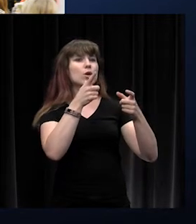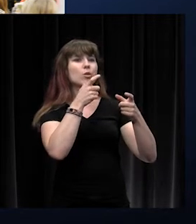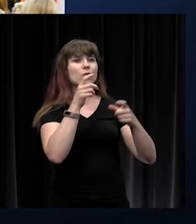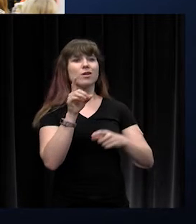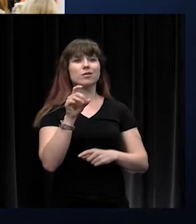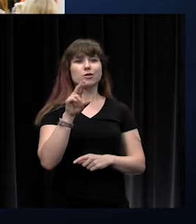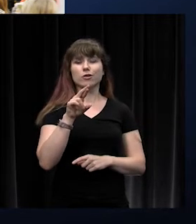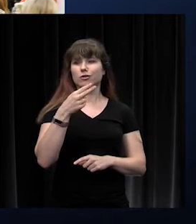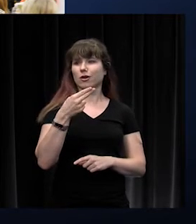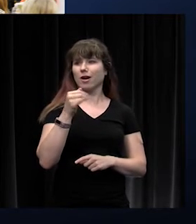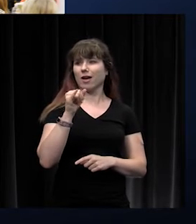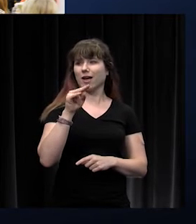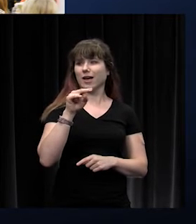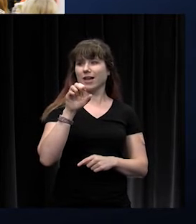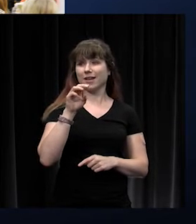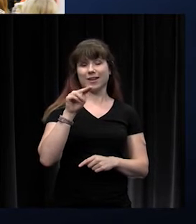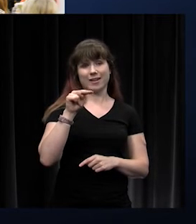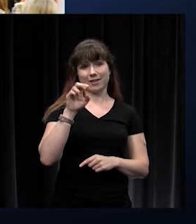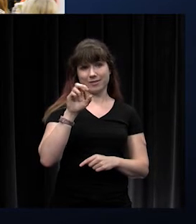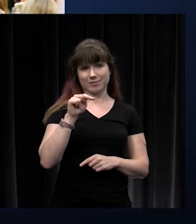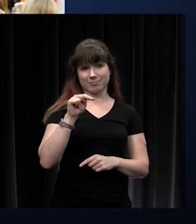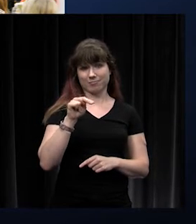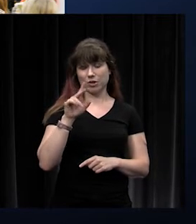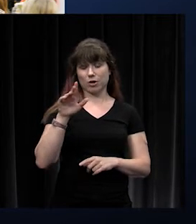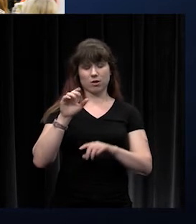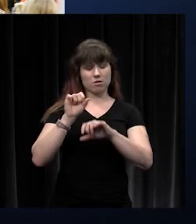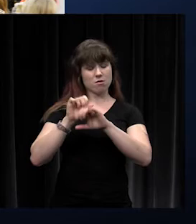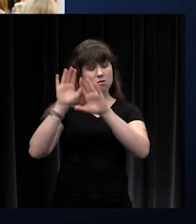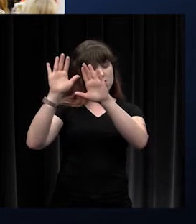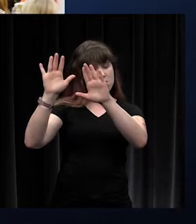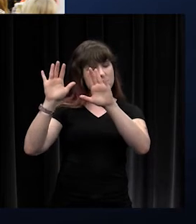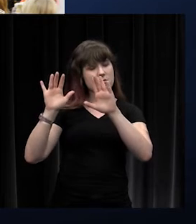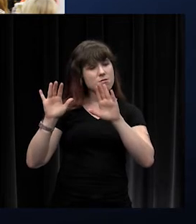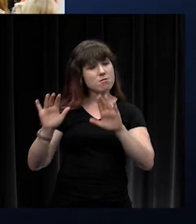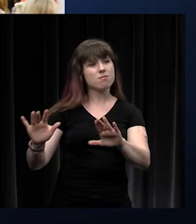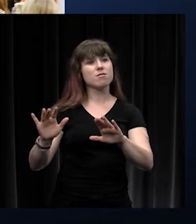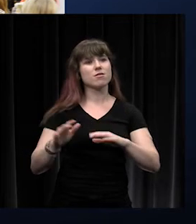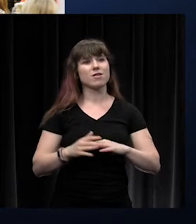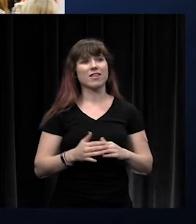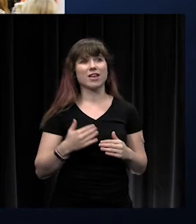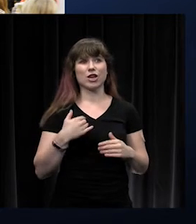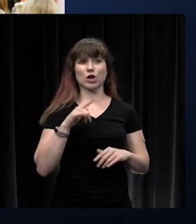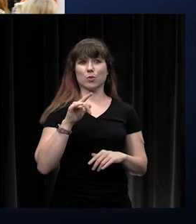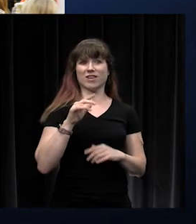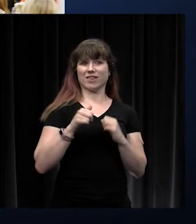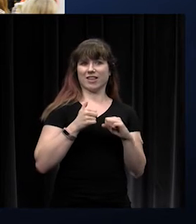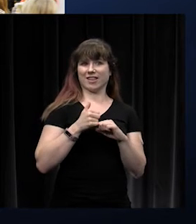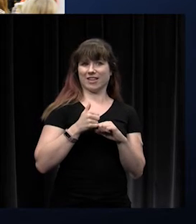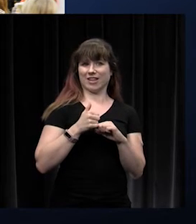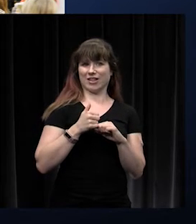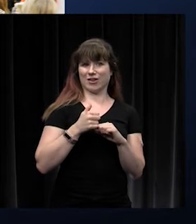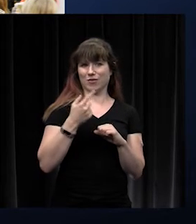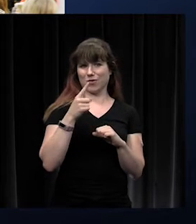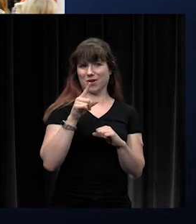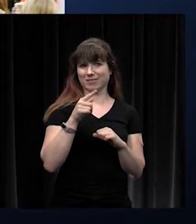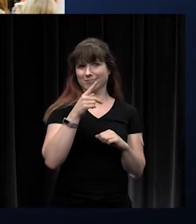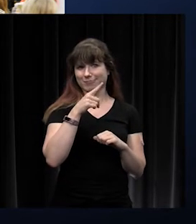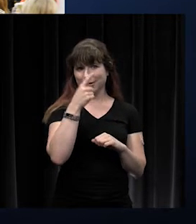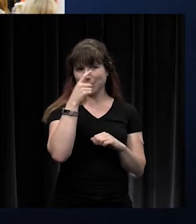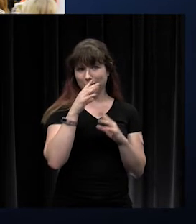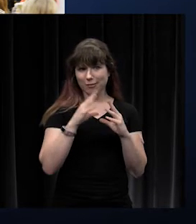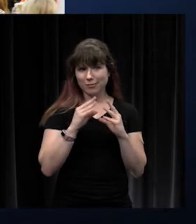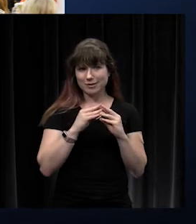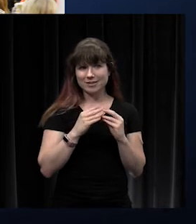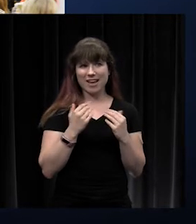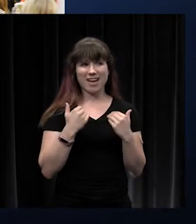does an amazing job with that. This is the 25th year that we've had summer conferences. You can see over 1,800 people registered